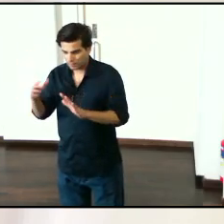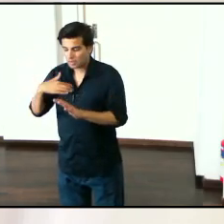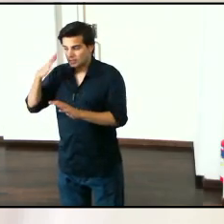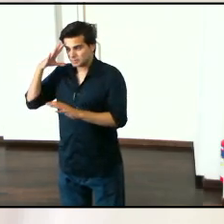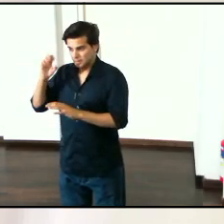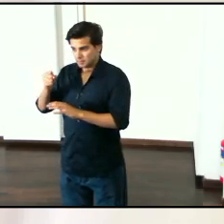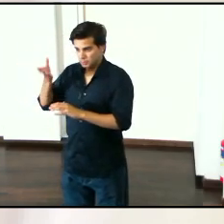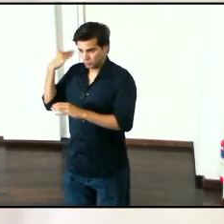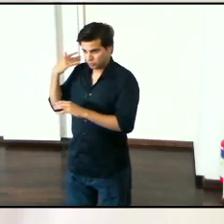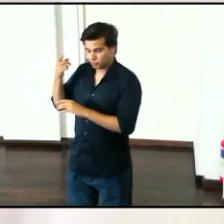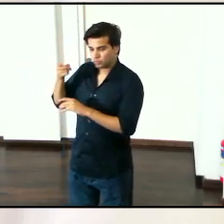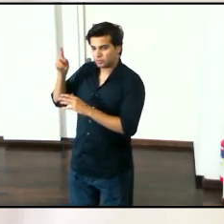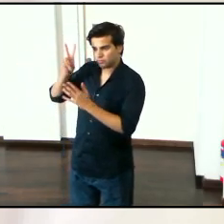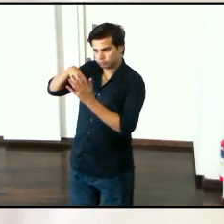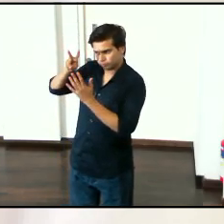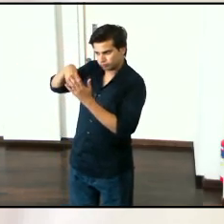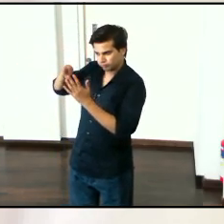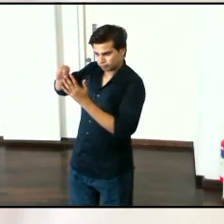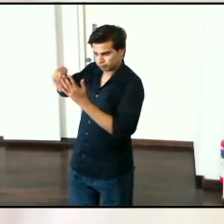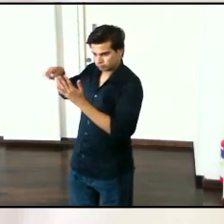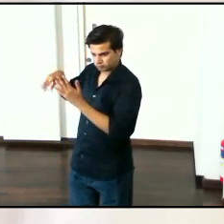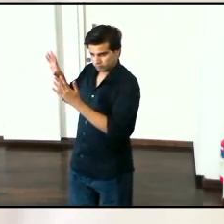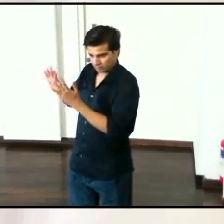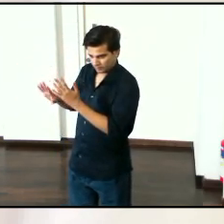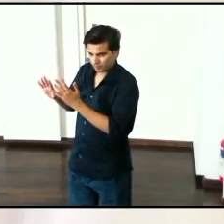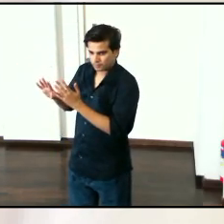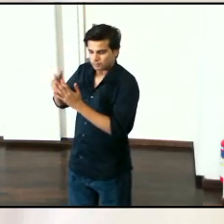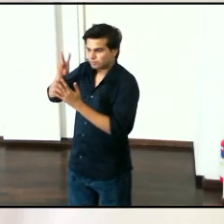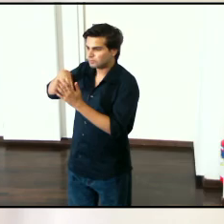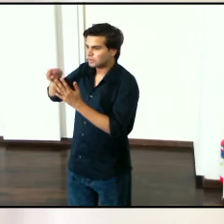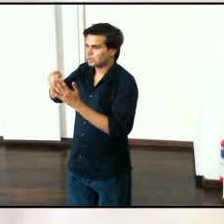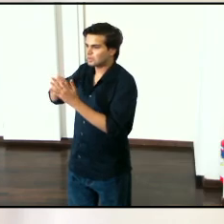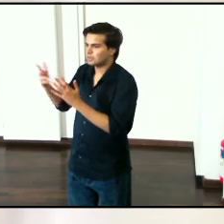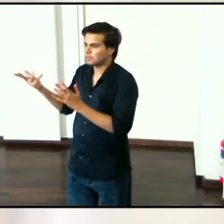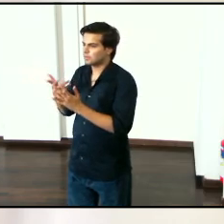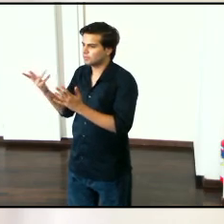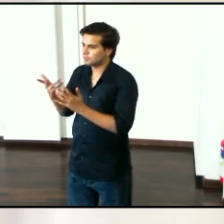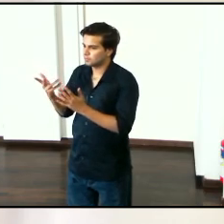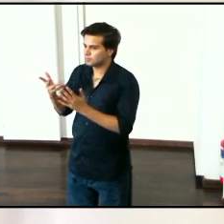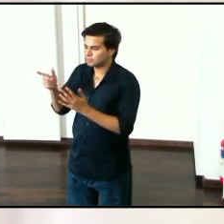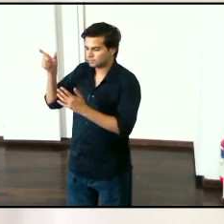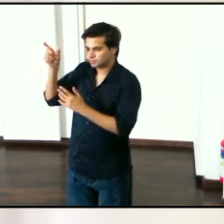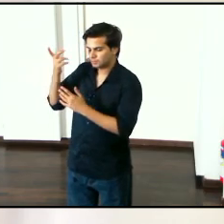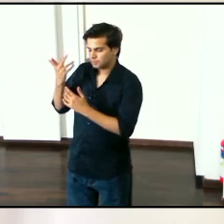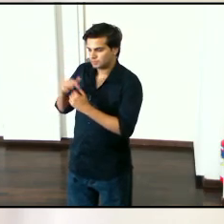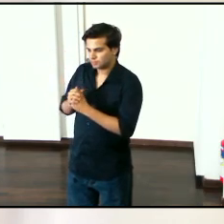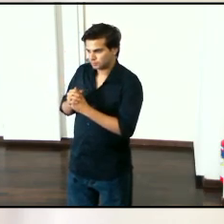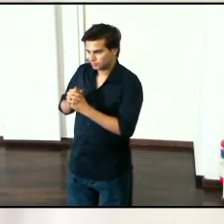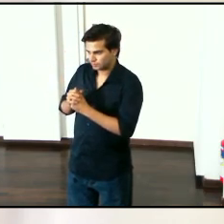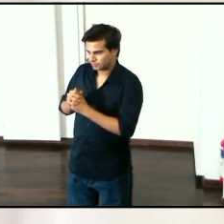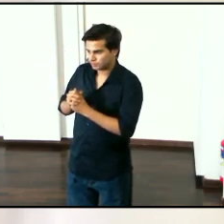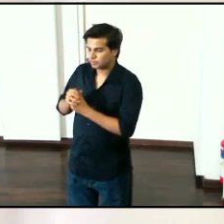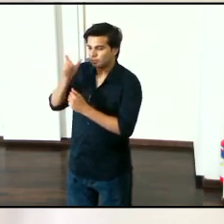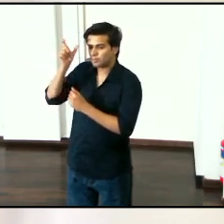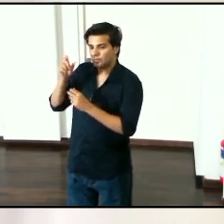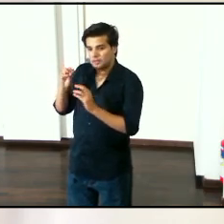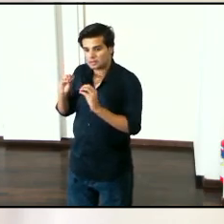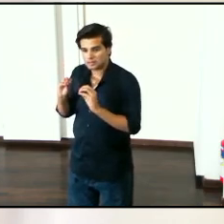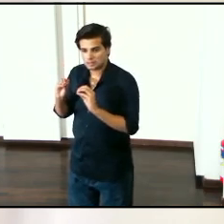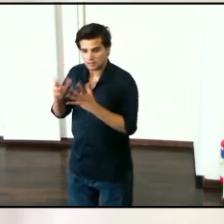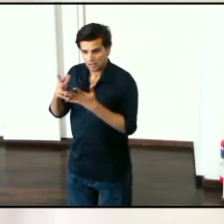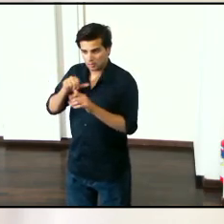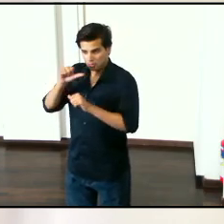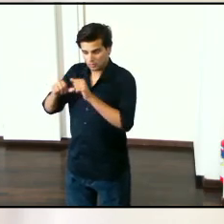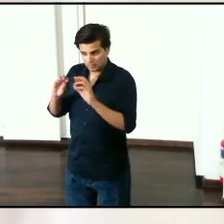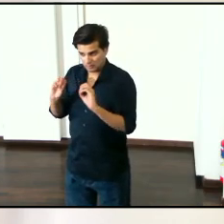remember reading some time ago that, when the initial process of collection was